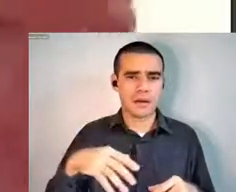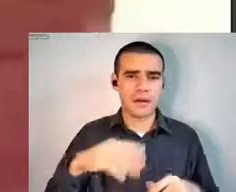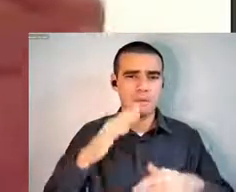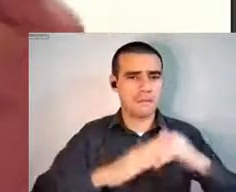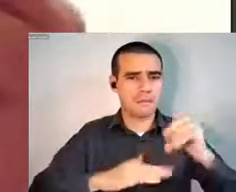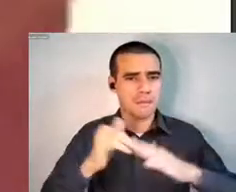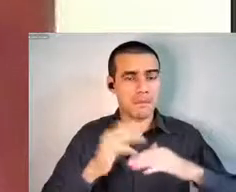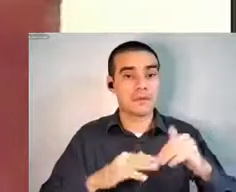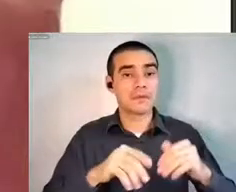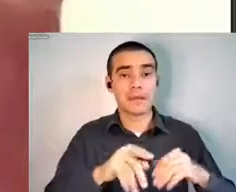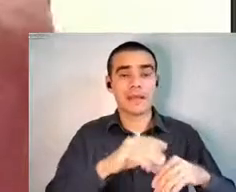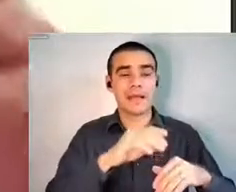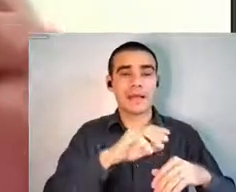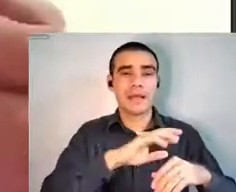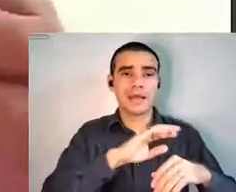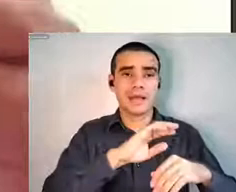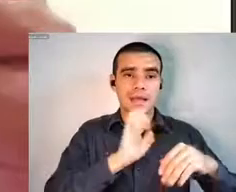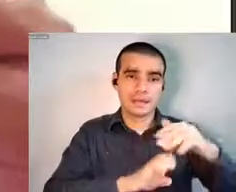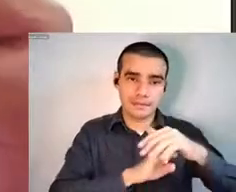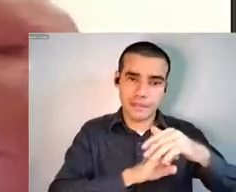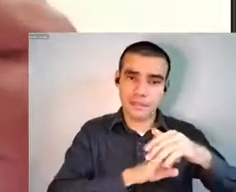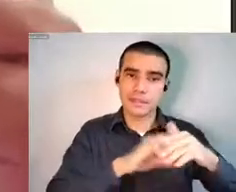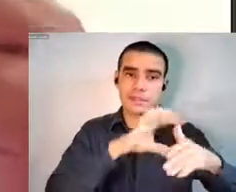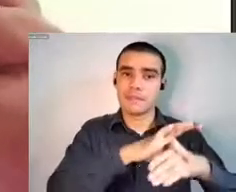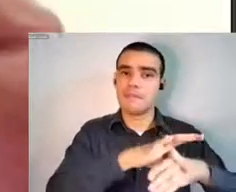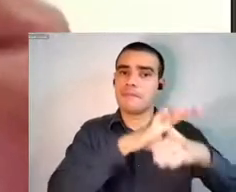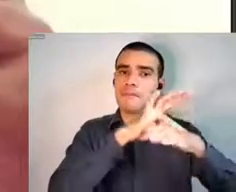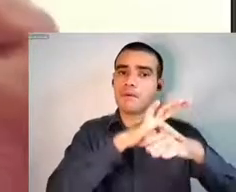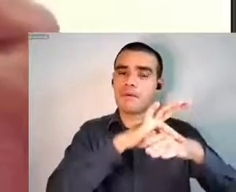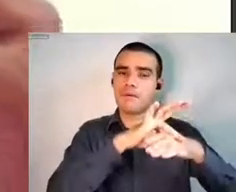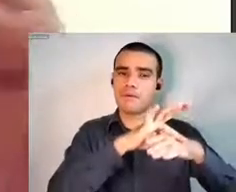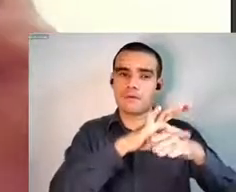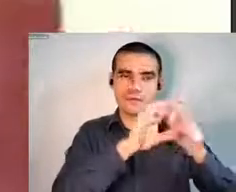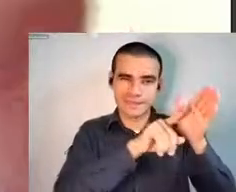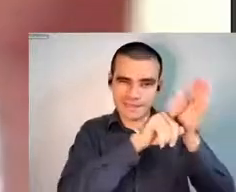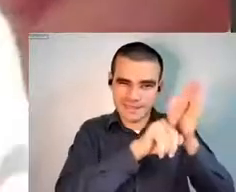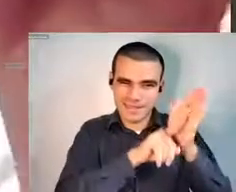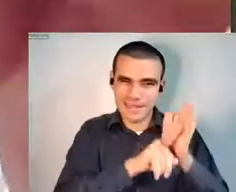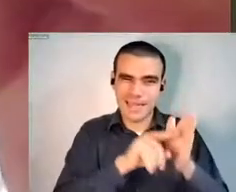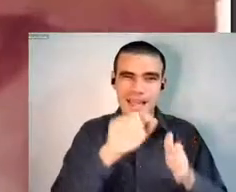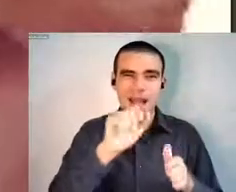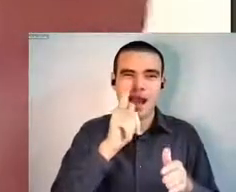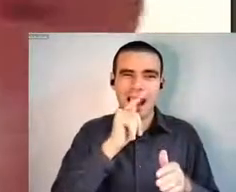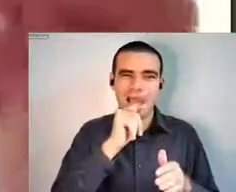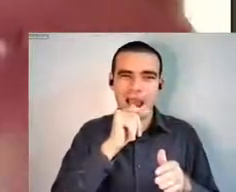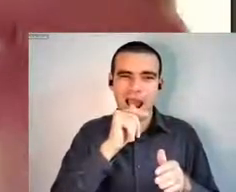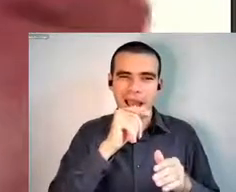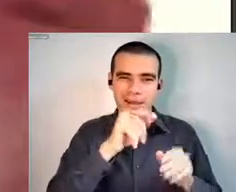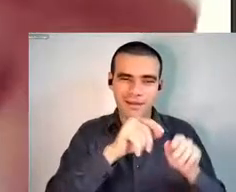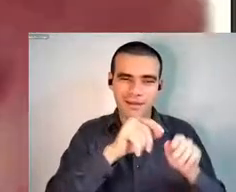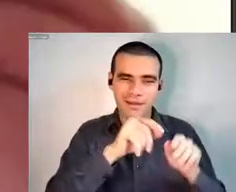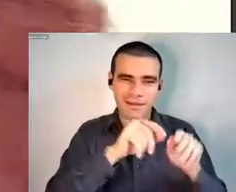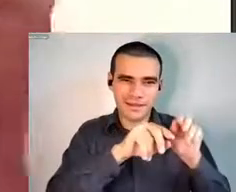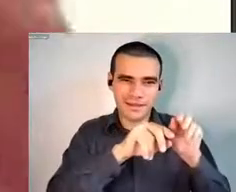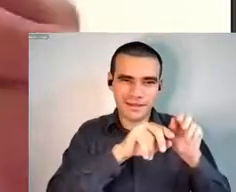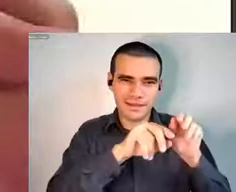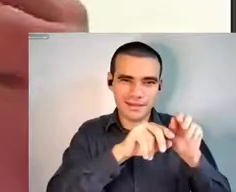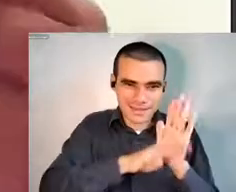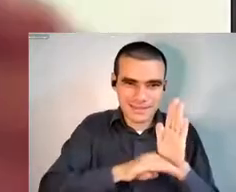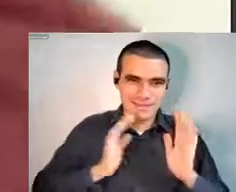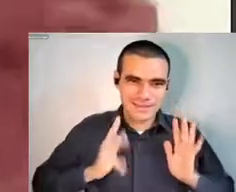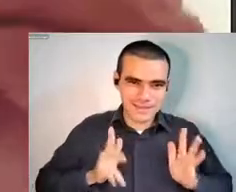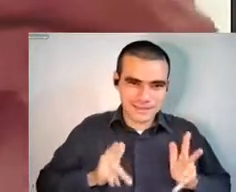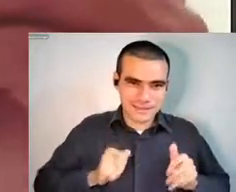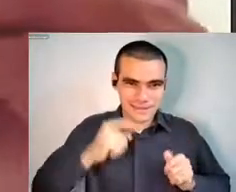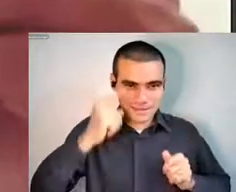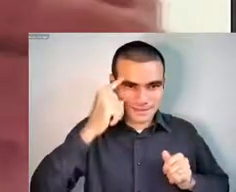quality. And this company is top in the water filtering